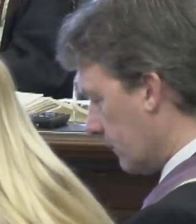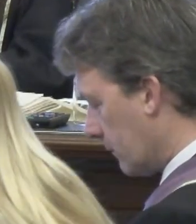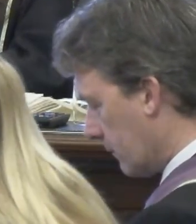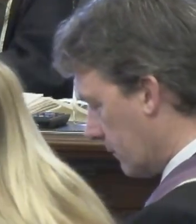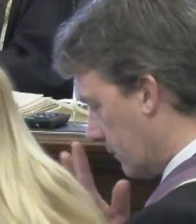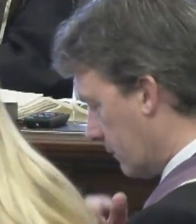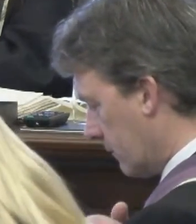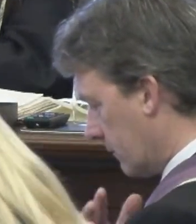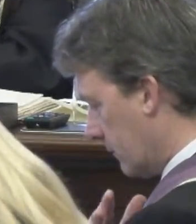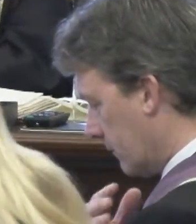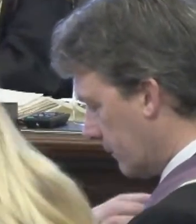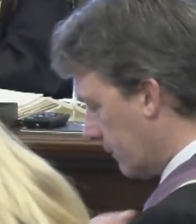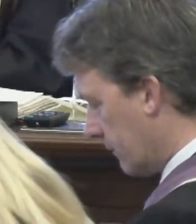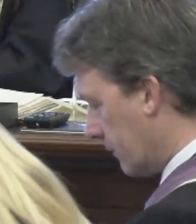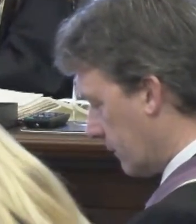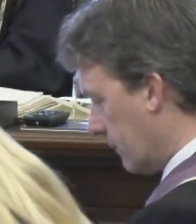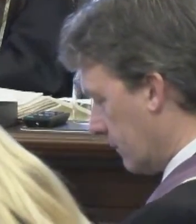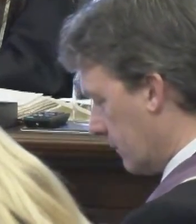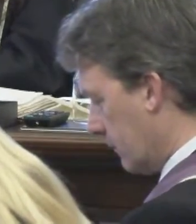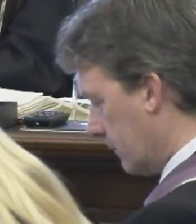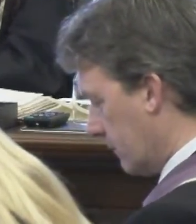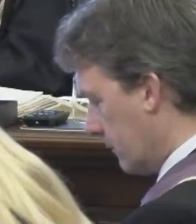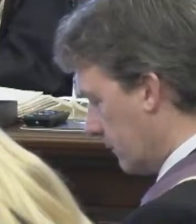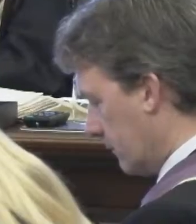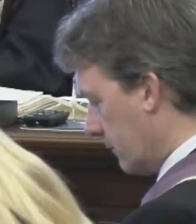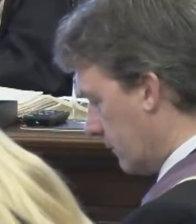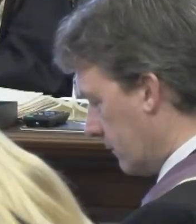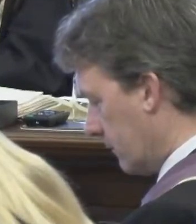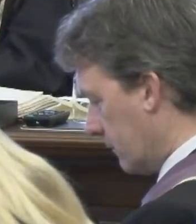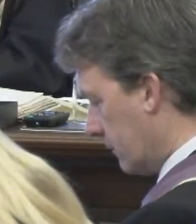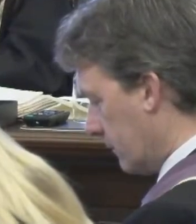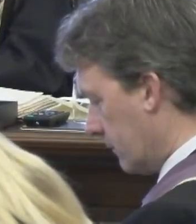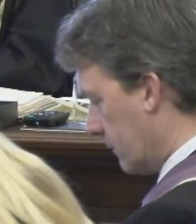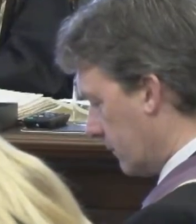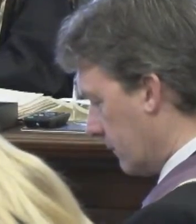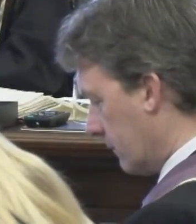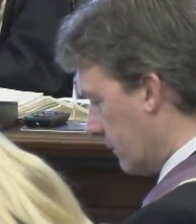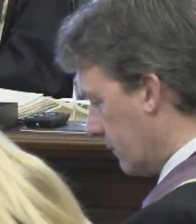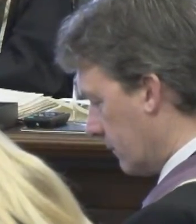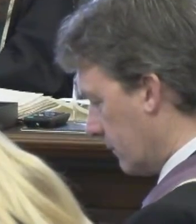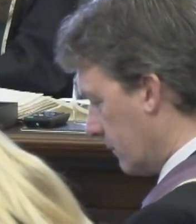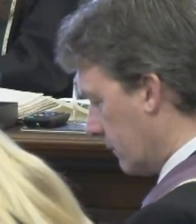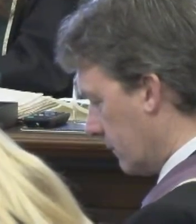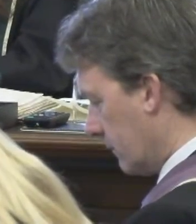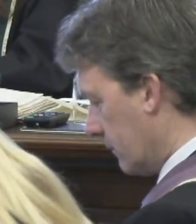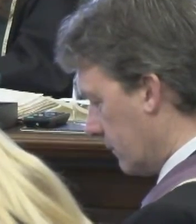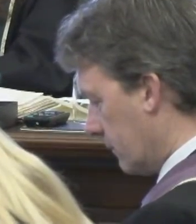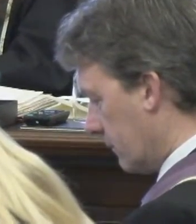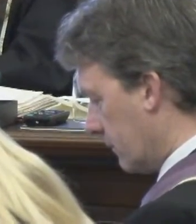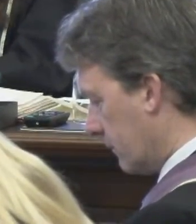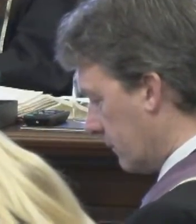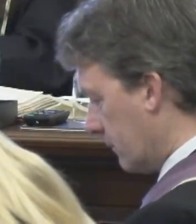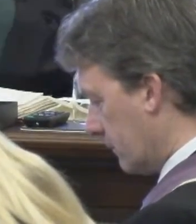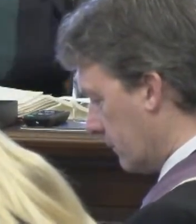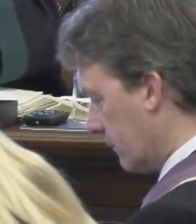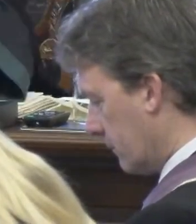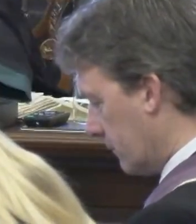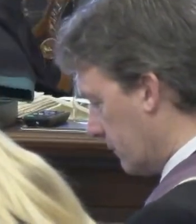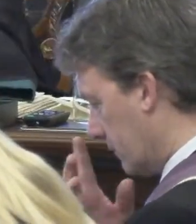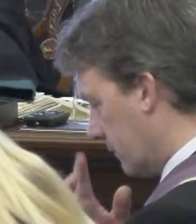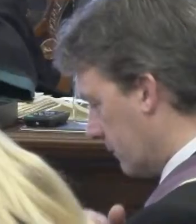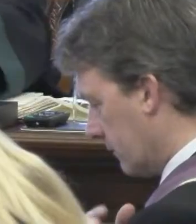Vic in spirit, Nave, amen. For the Bannock there and Gunnar Shaw, Extroig Shin, or Good Ebra, her son, the Fubble, Three Kier, Star Dana, amen. And I'm an active Vic spirit, Nave,